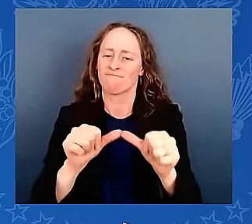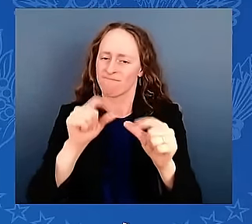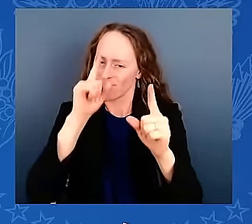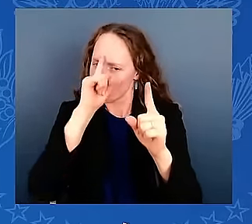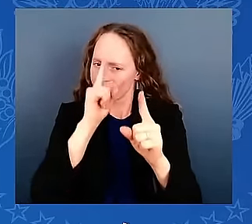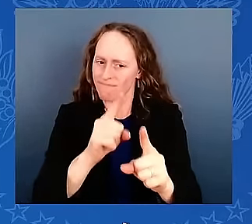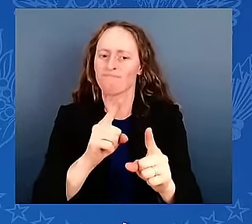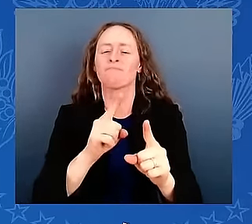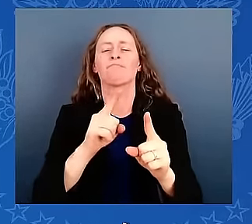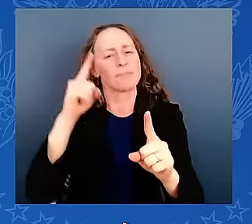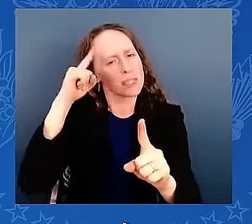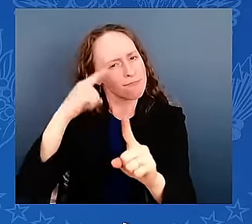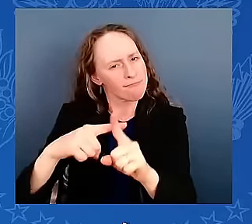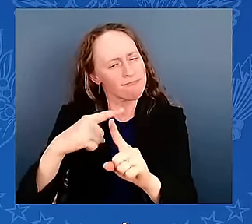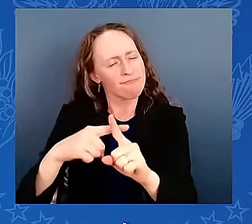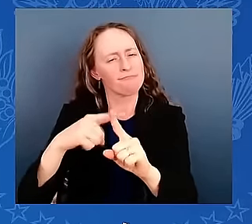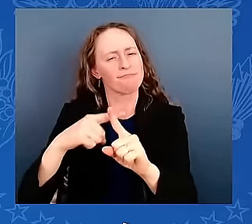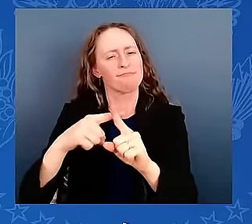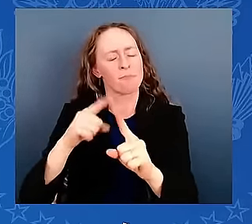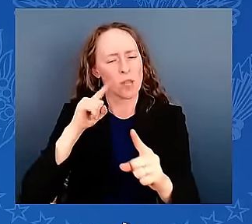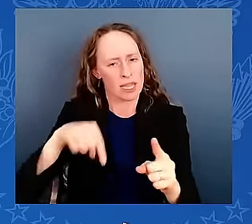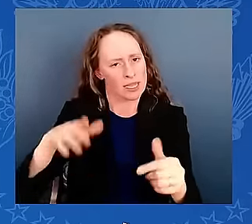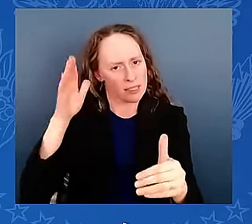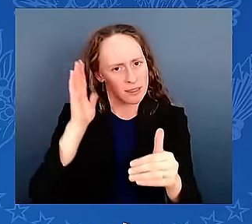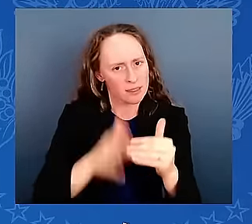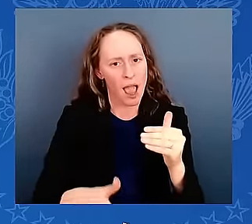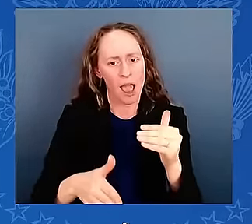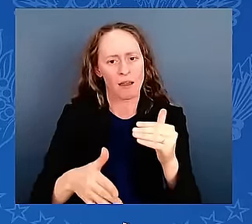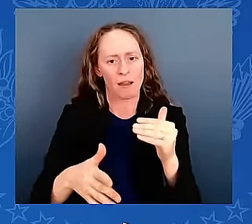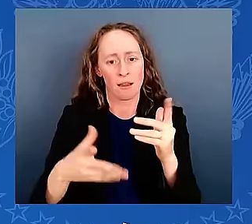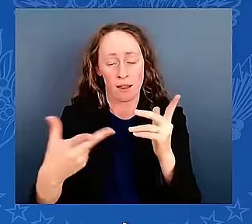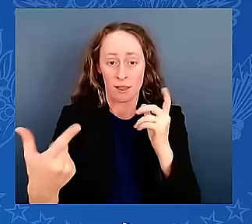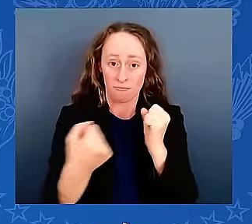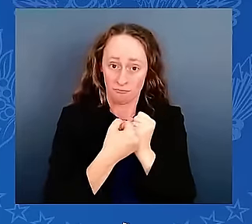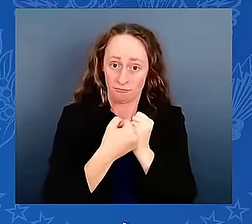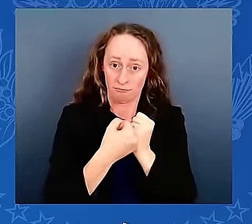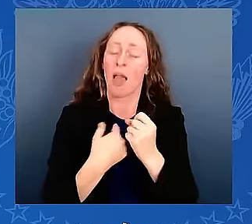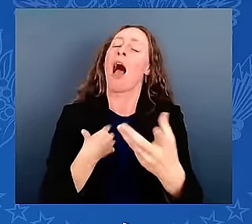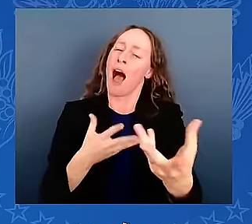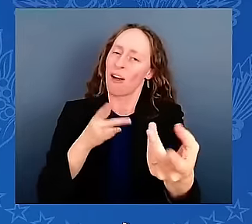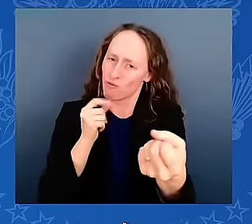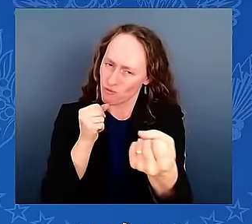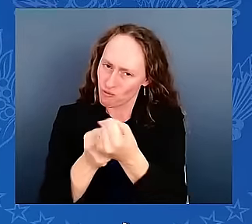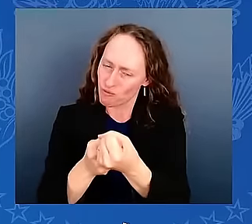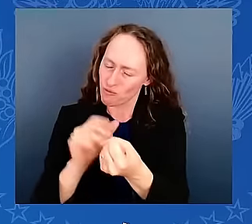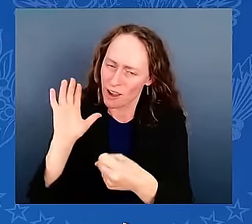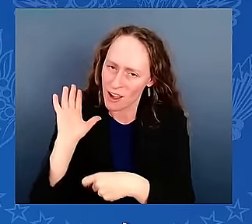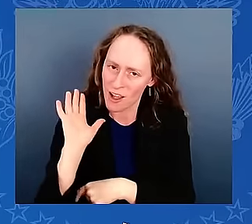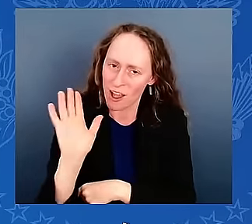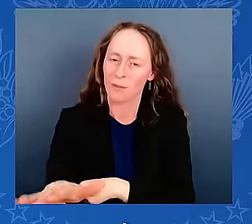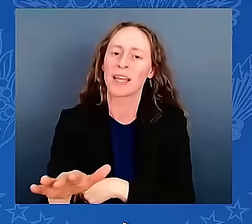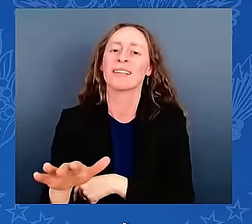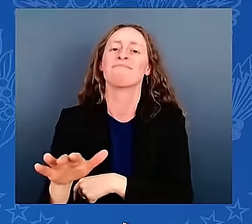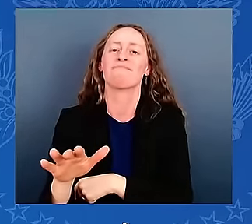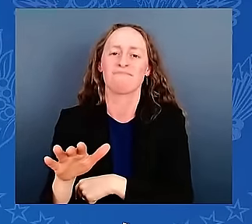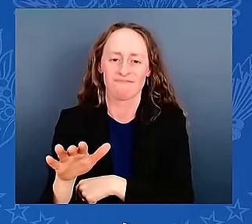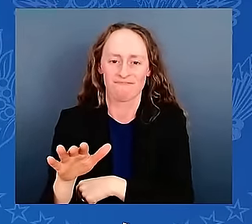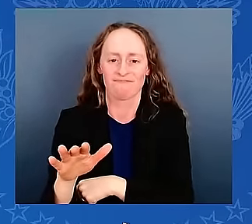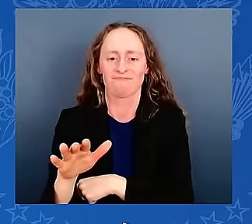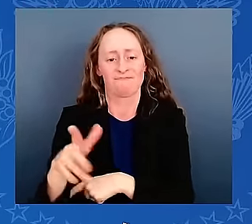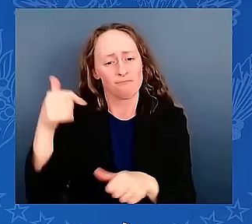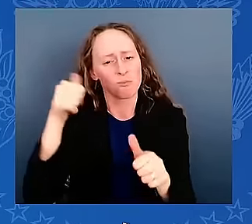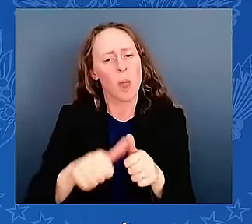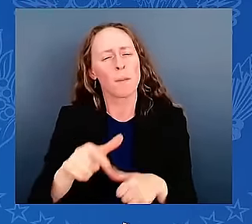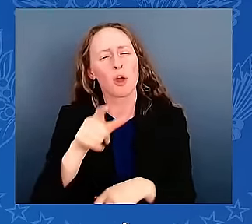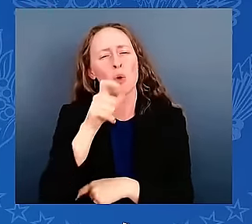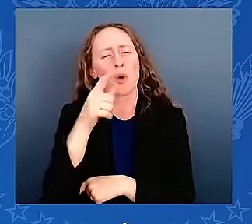in? Because I'm all in. We just have to remember who we are. We are the United States of America, and